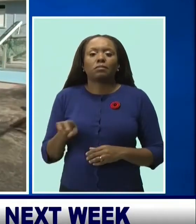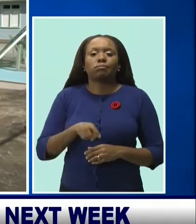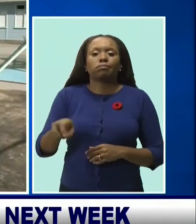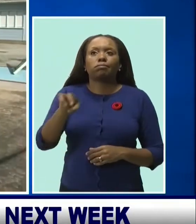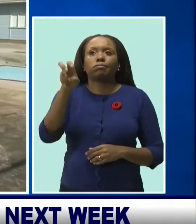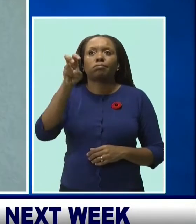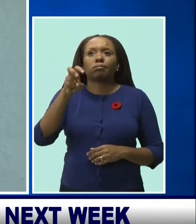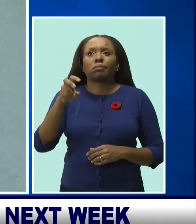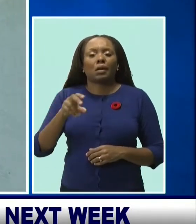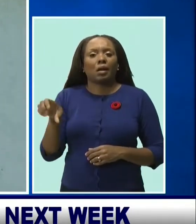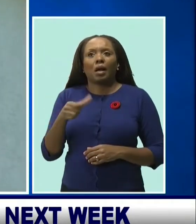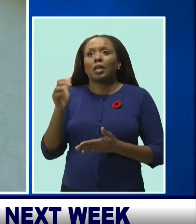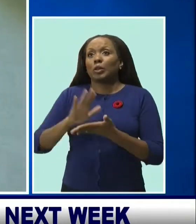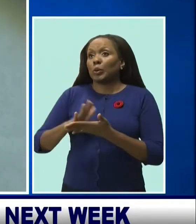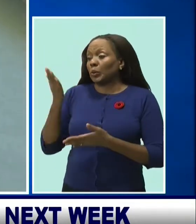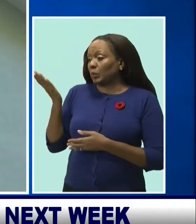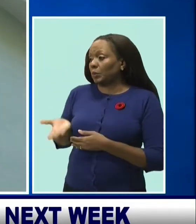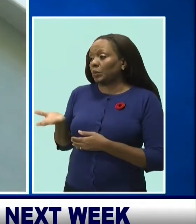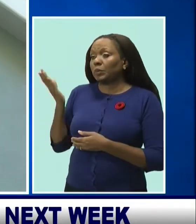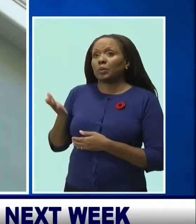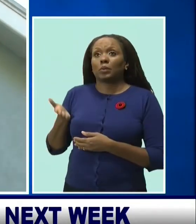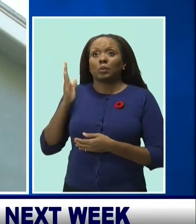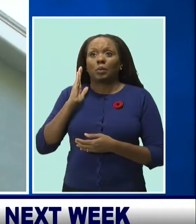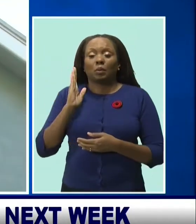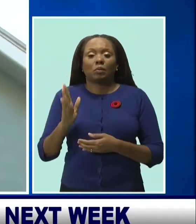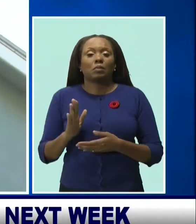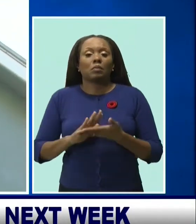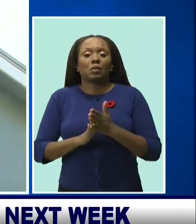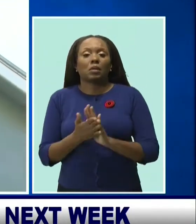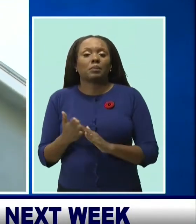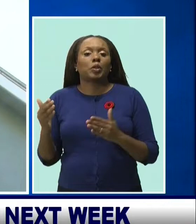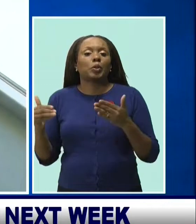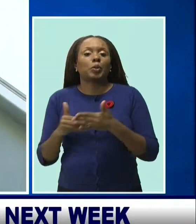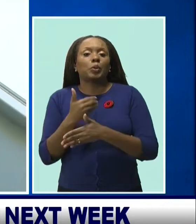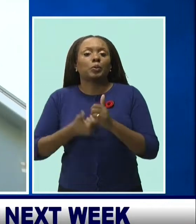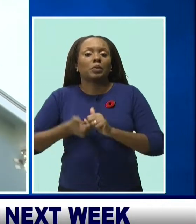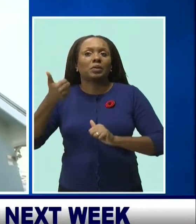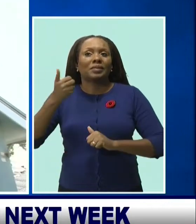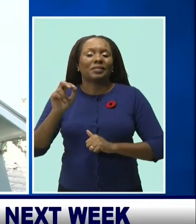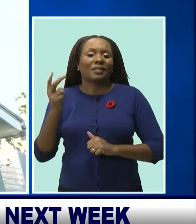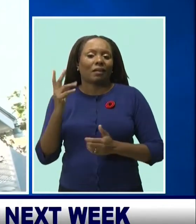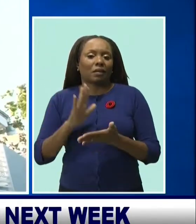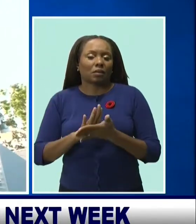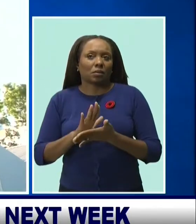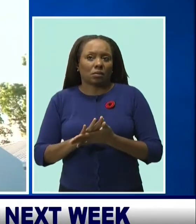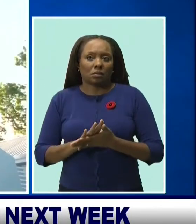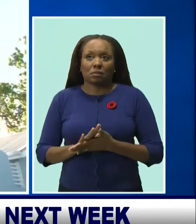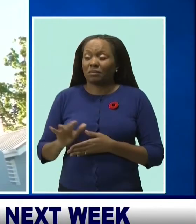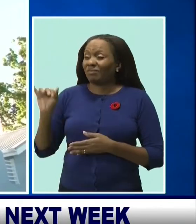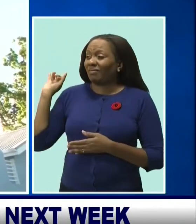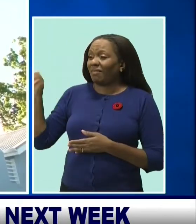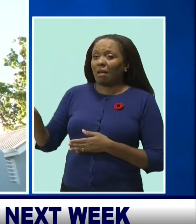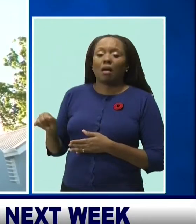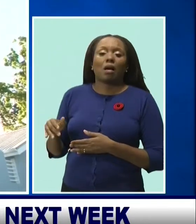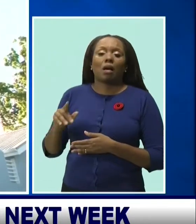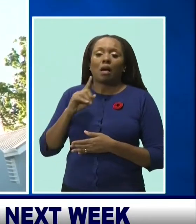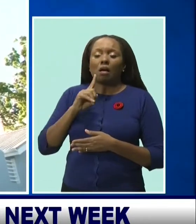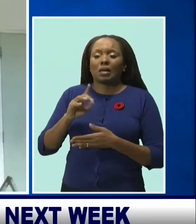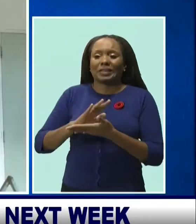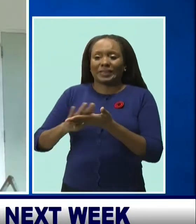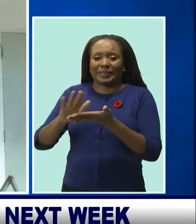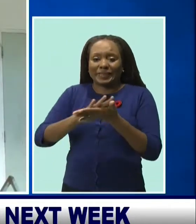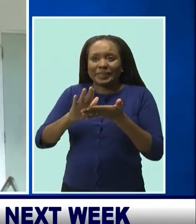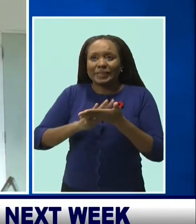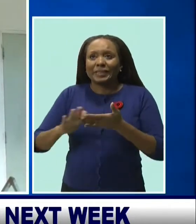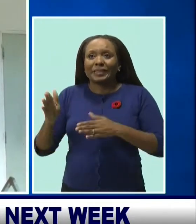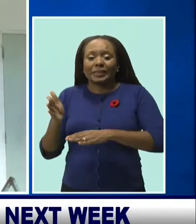Horizons Academy, which is set to become the island's newest secondary school. That property is being spruced up, and minor works